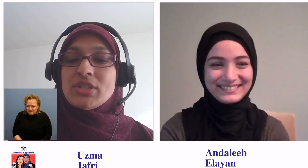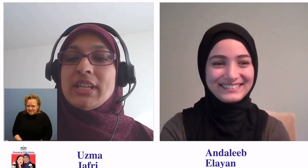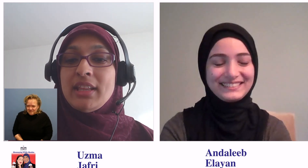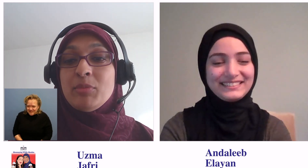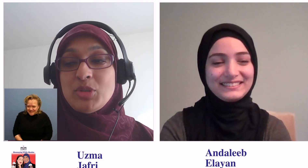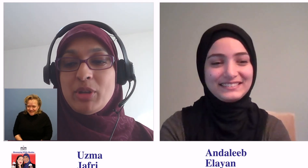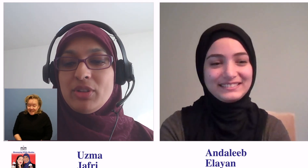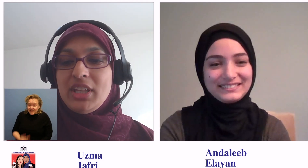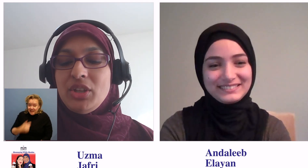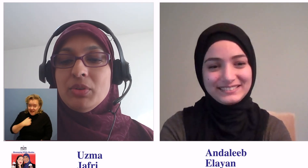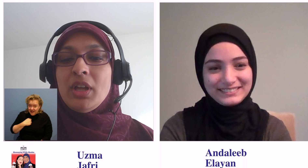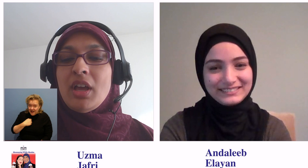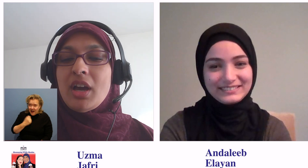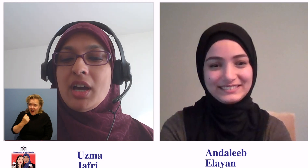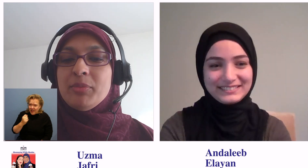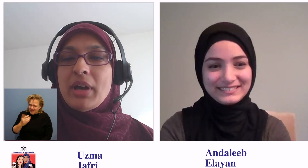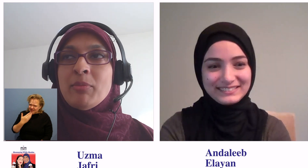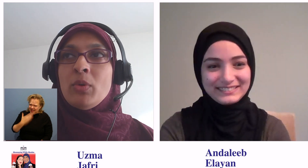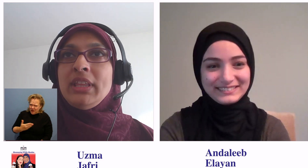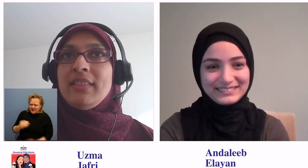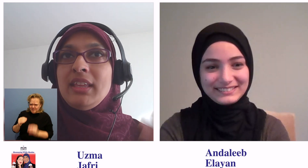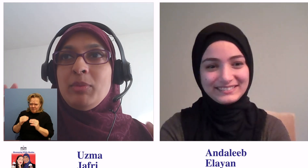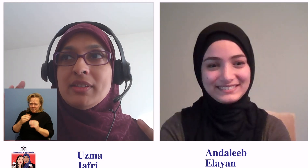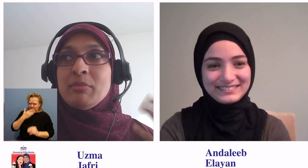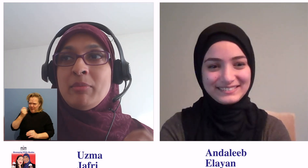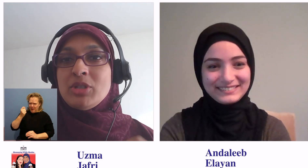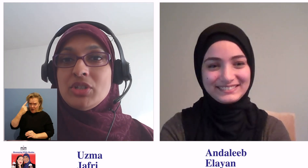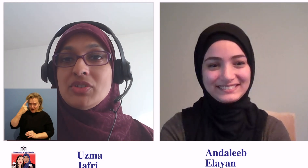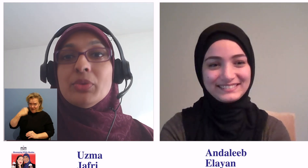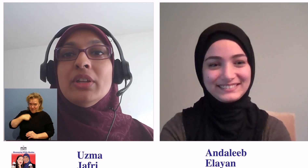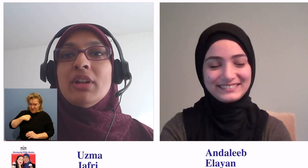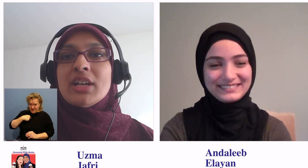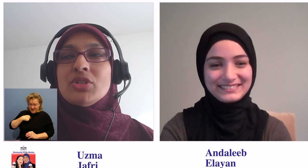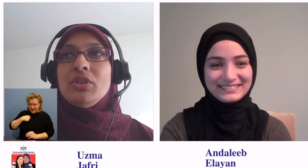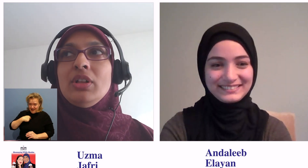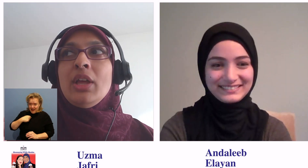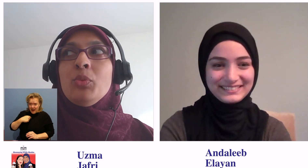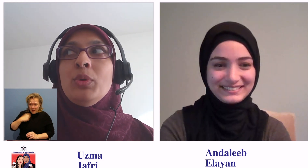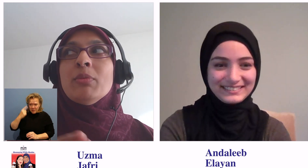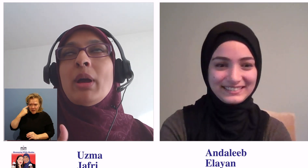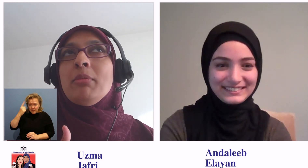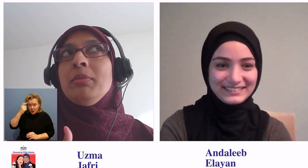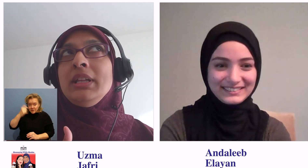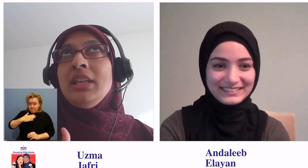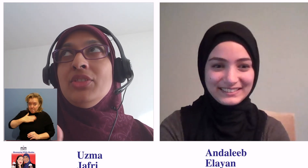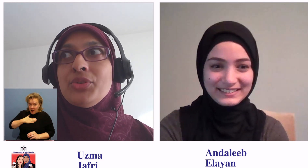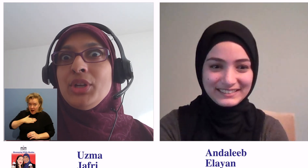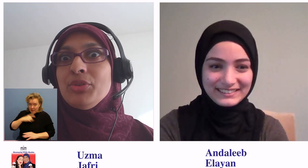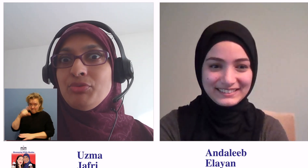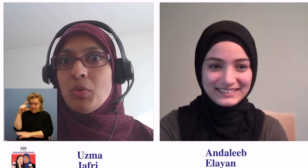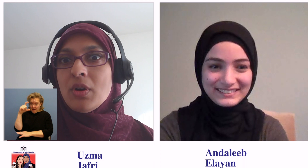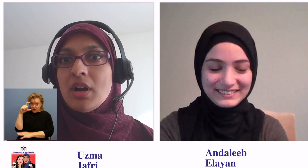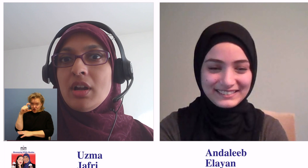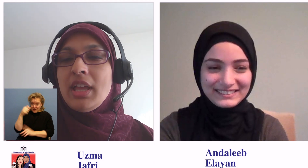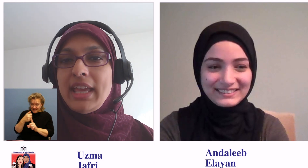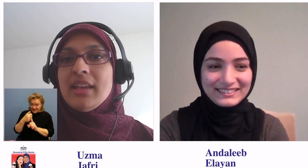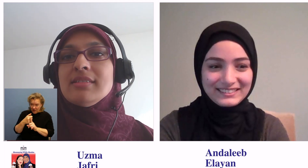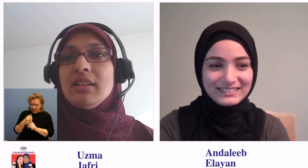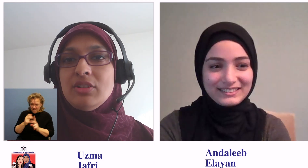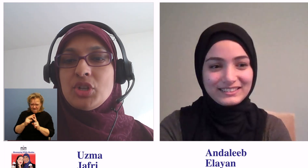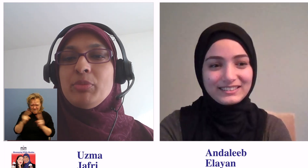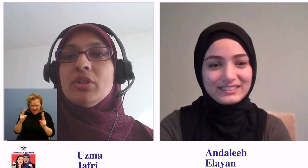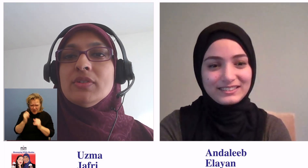I understand that much better. Thank you. I'm only thinking because my masjid is so international, we would probably need three or four